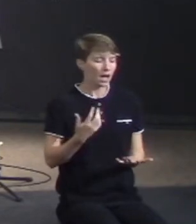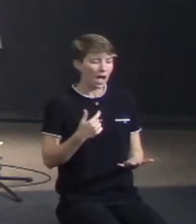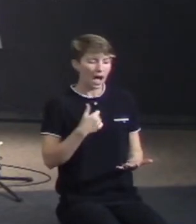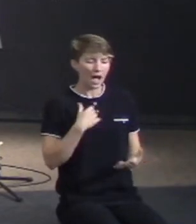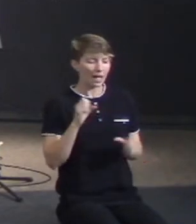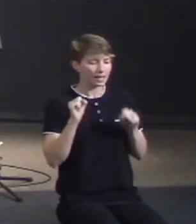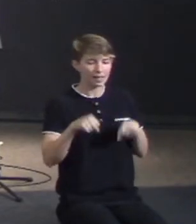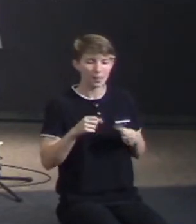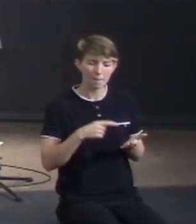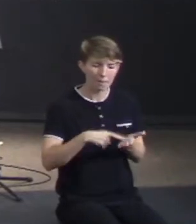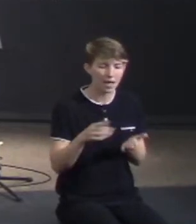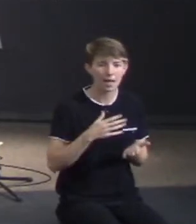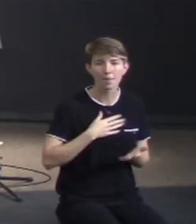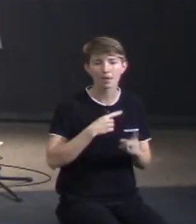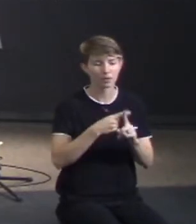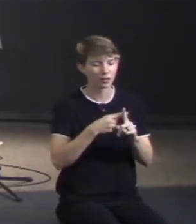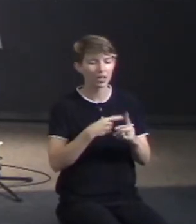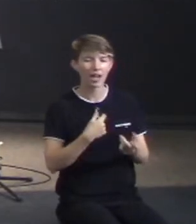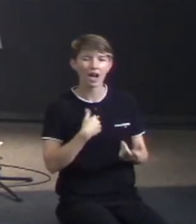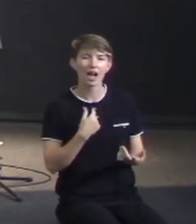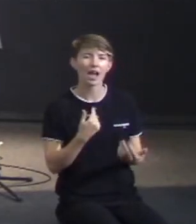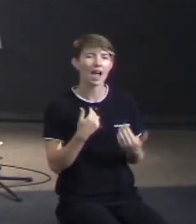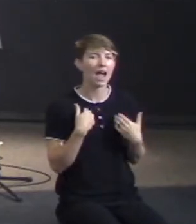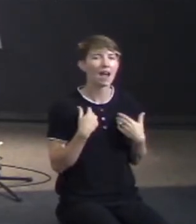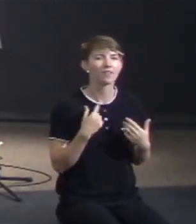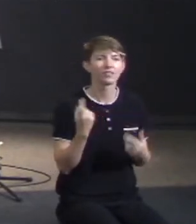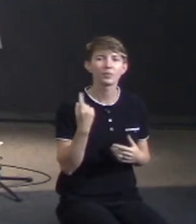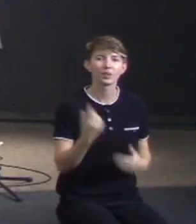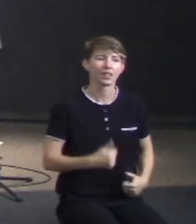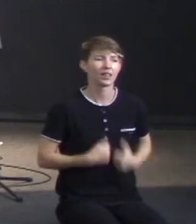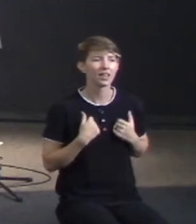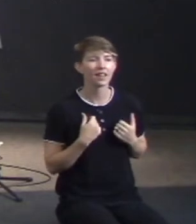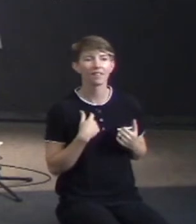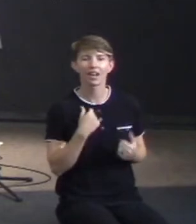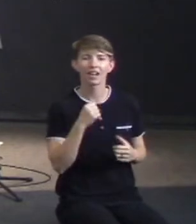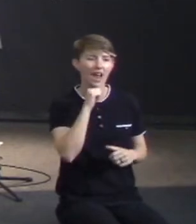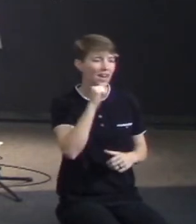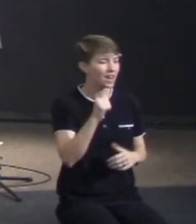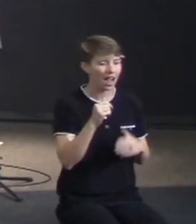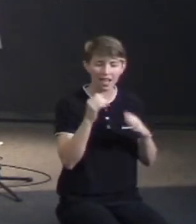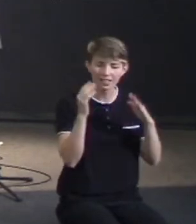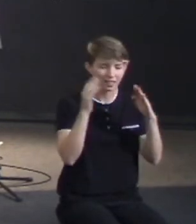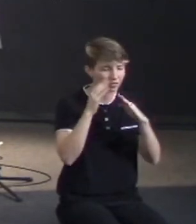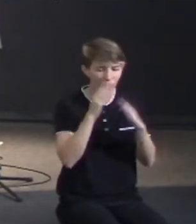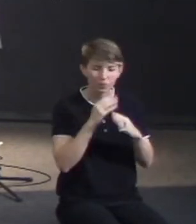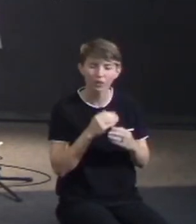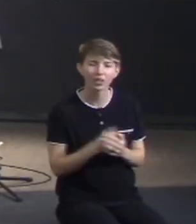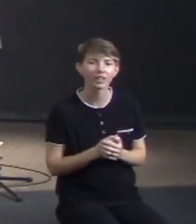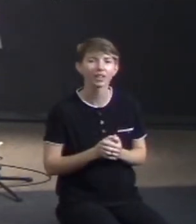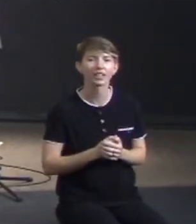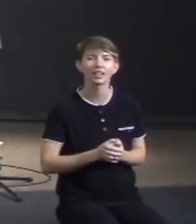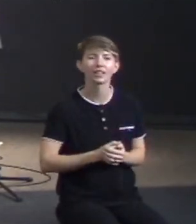live. I don't have to worry about my property manager coming and hey, you owe me rent.